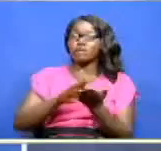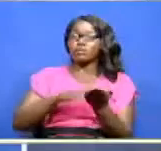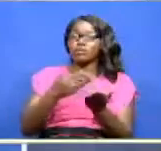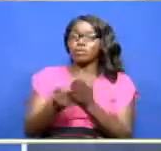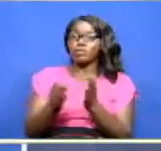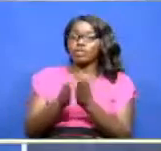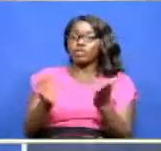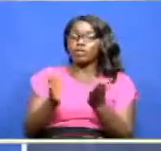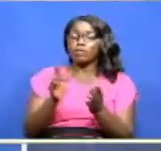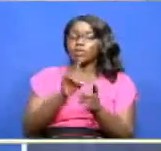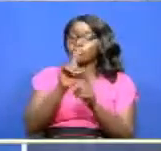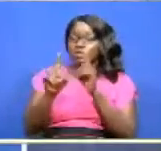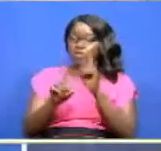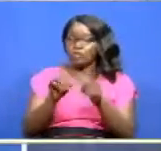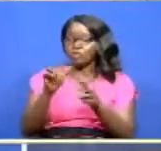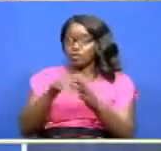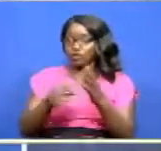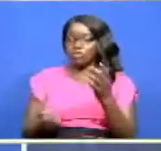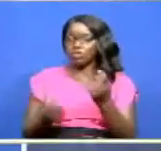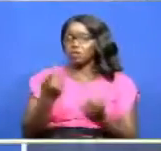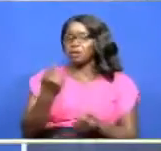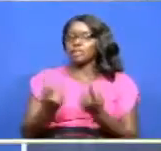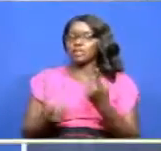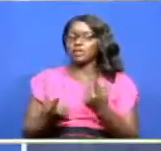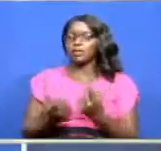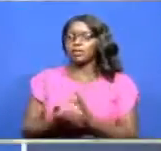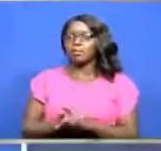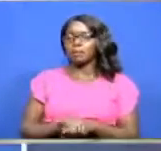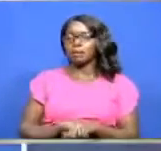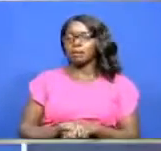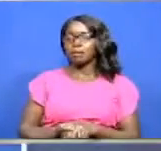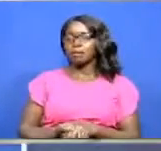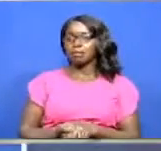open inquest into the matter.